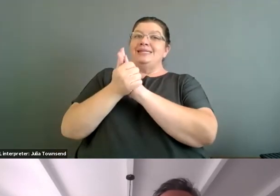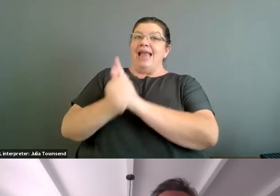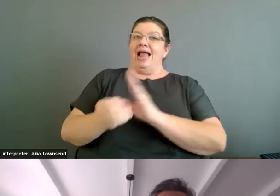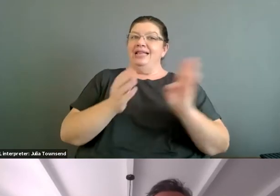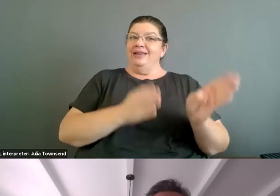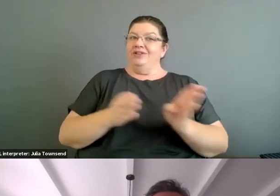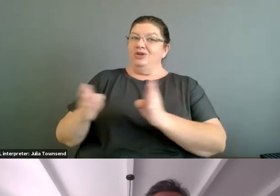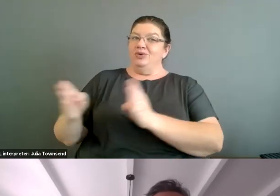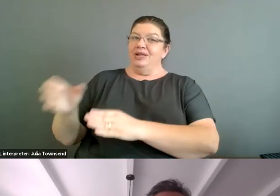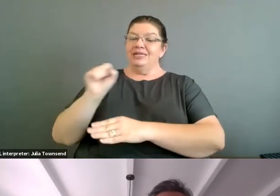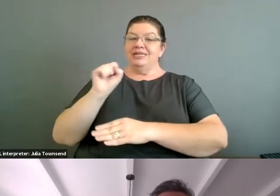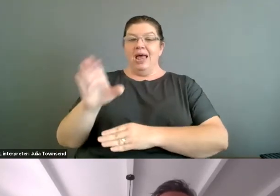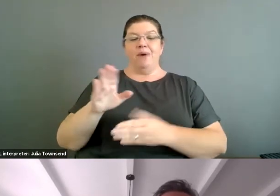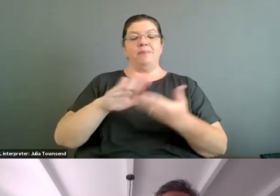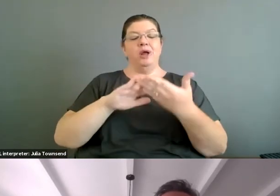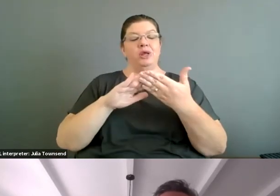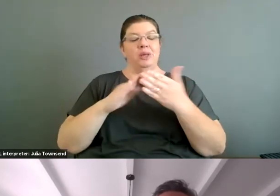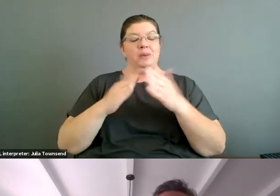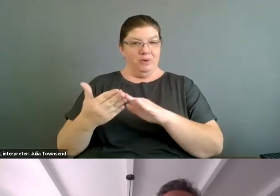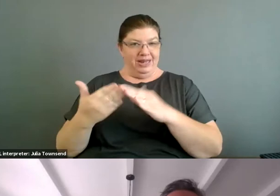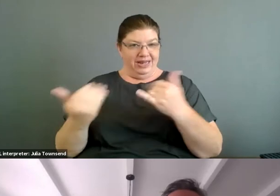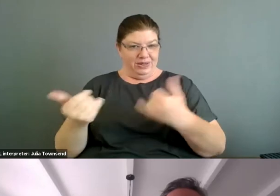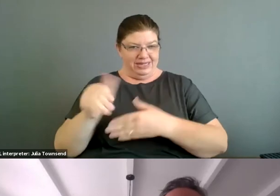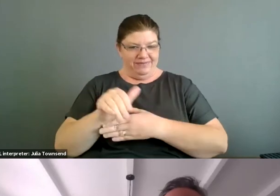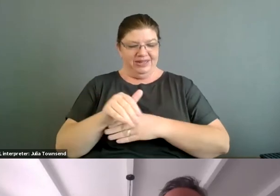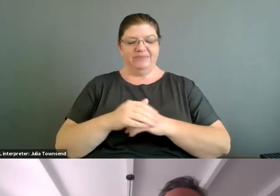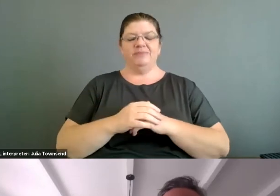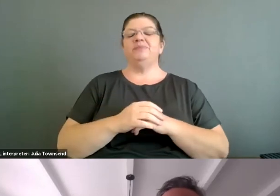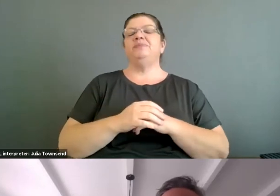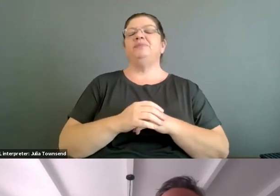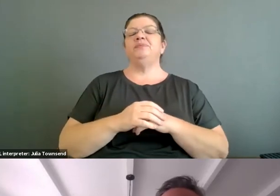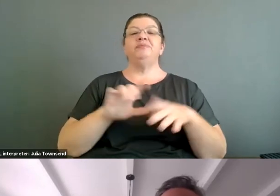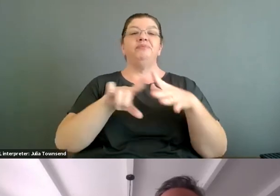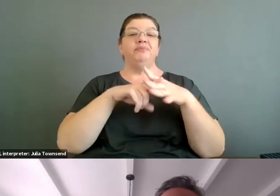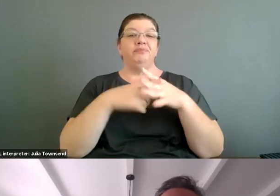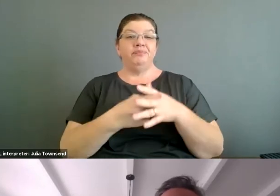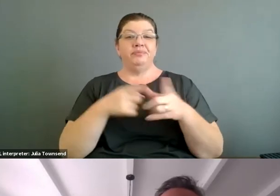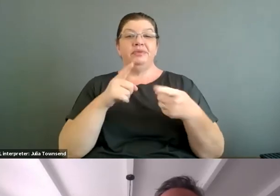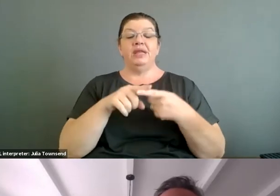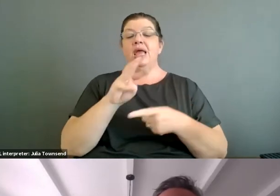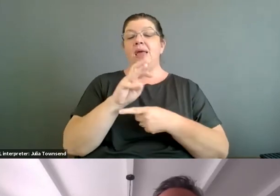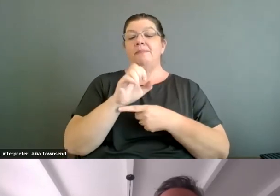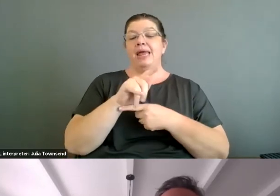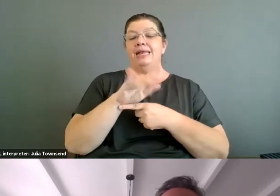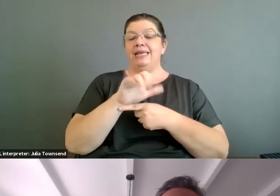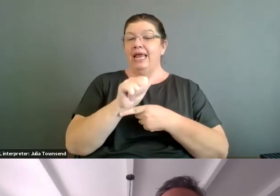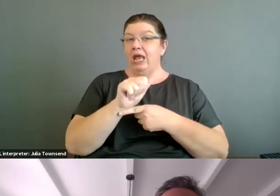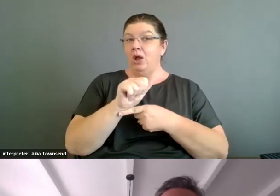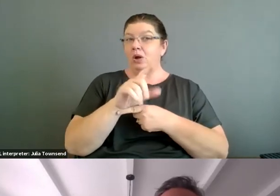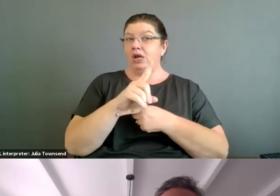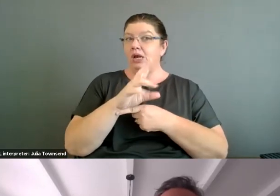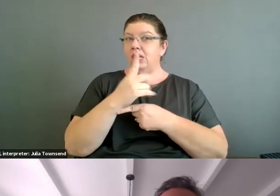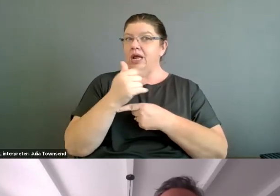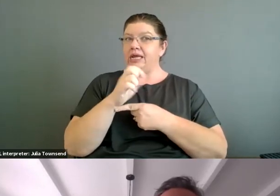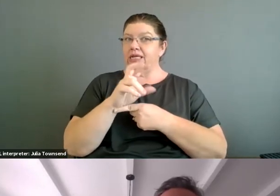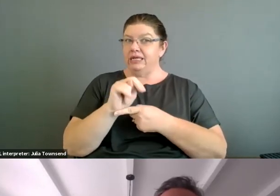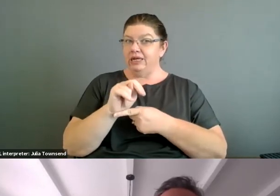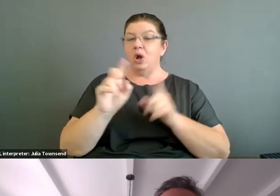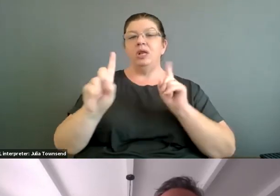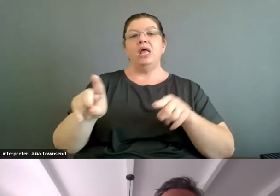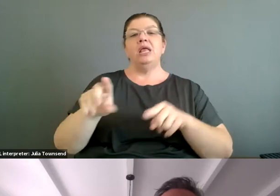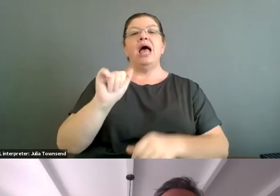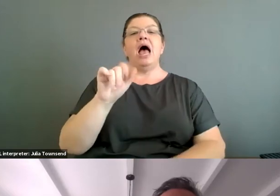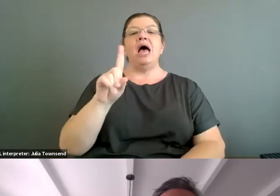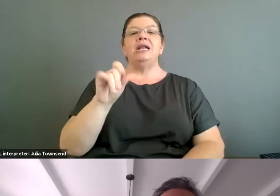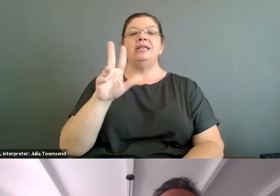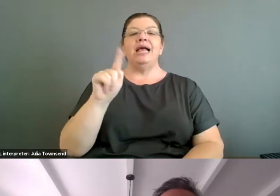our Santa Barbara community this evening. To begin, we have Mateo Dubjan, who attended Adelante Charter